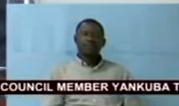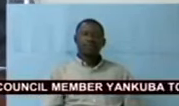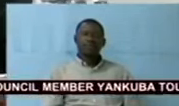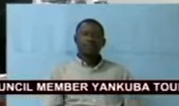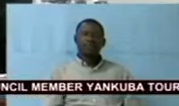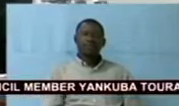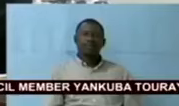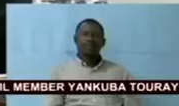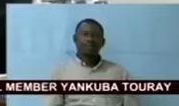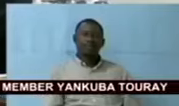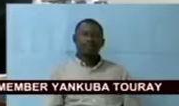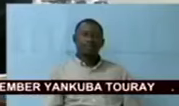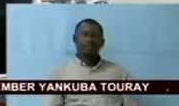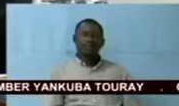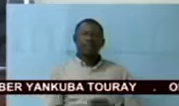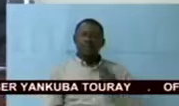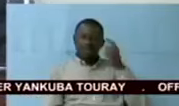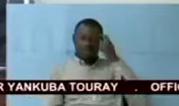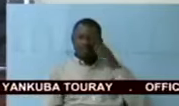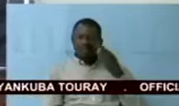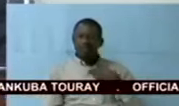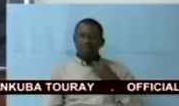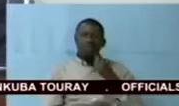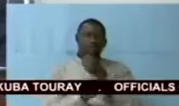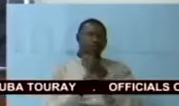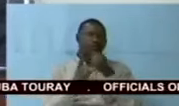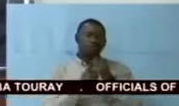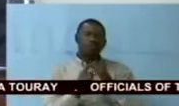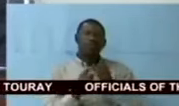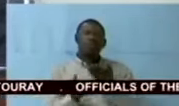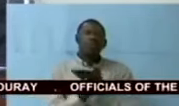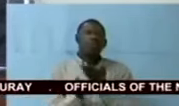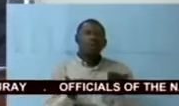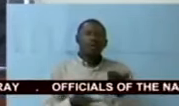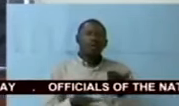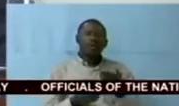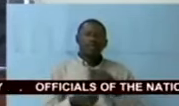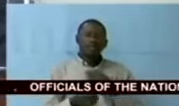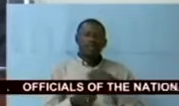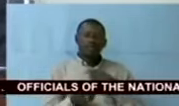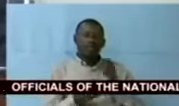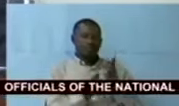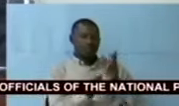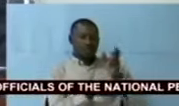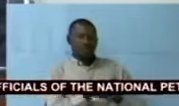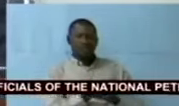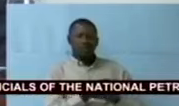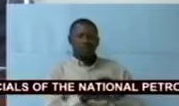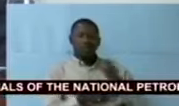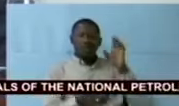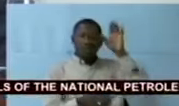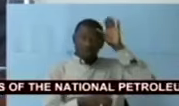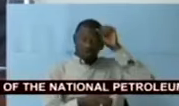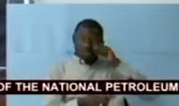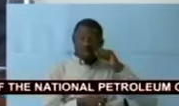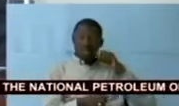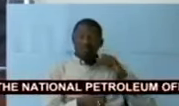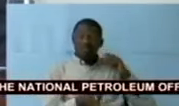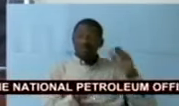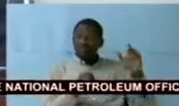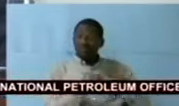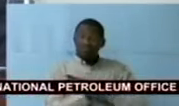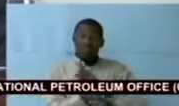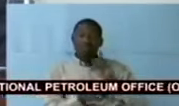moment. I think this was a case where the witnesses would be those who personally perceived what happened. So I